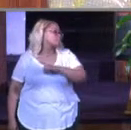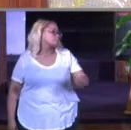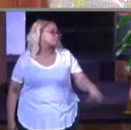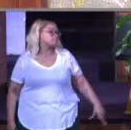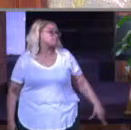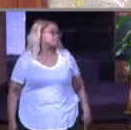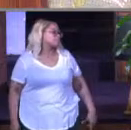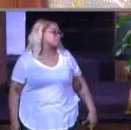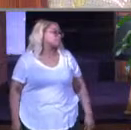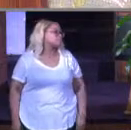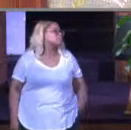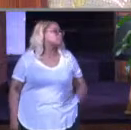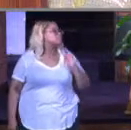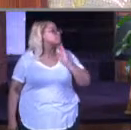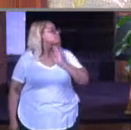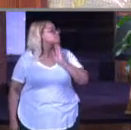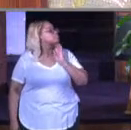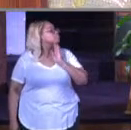Lord.